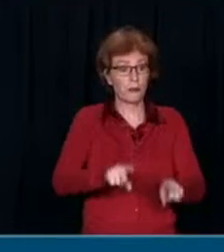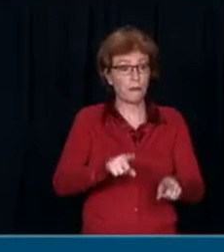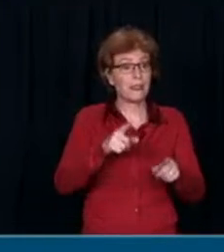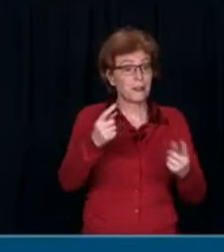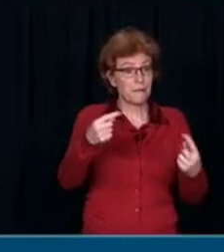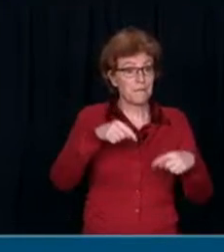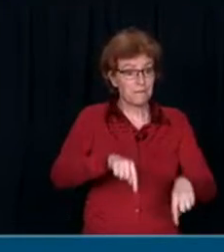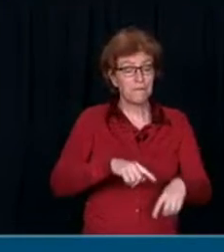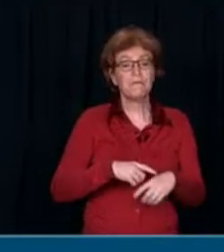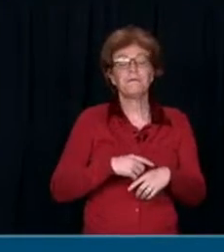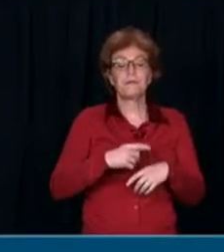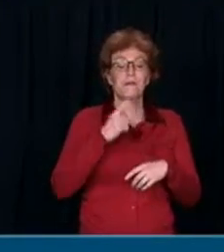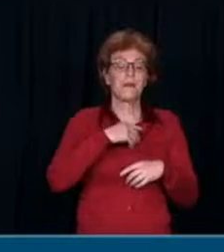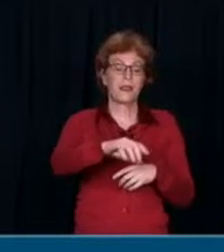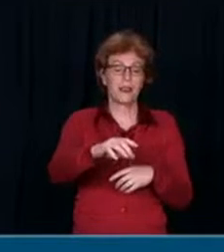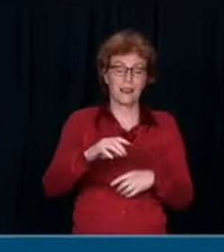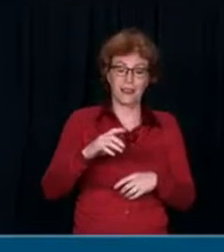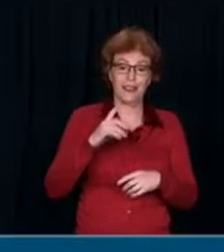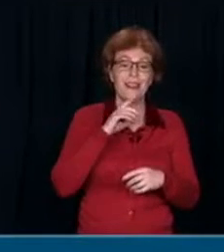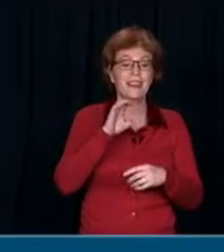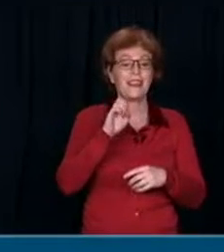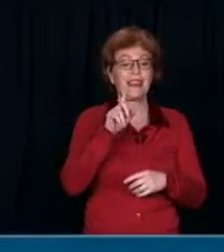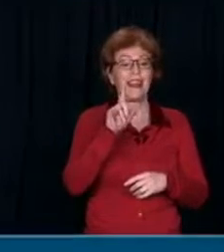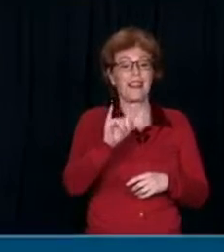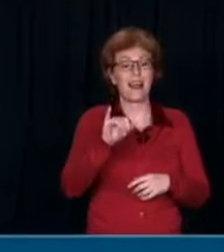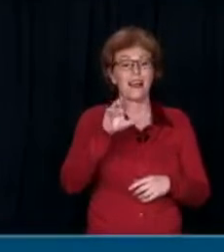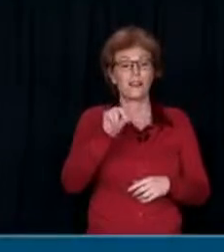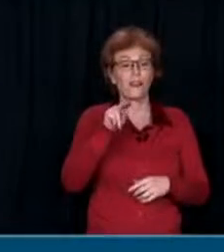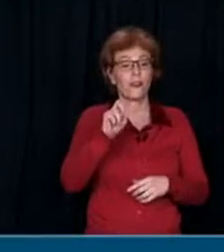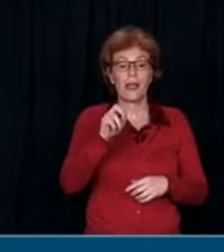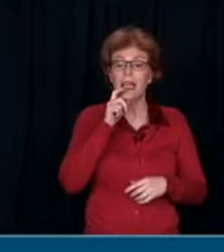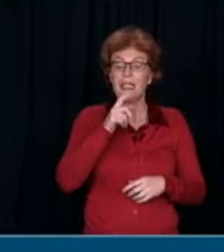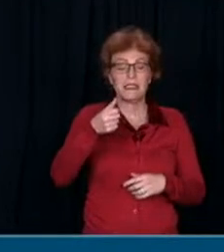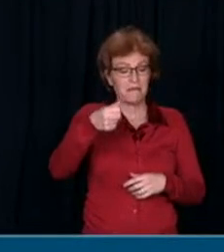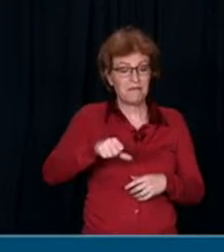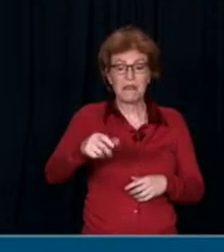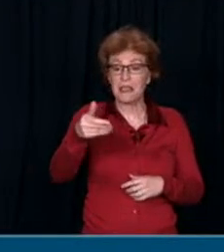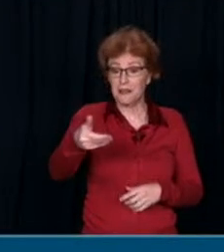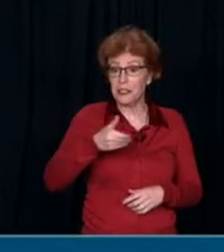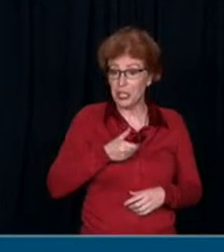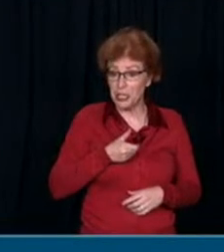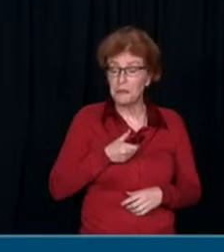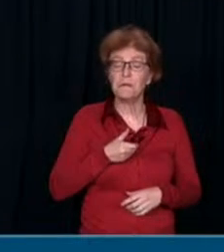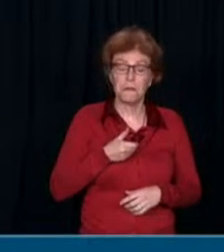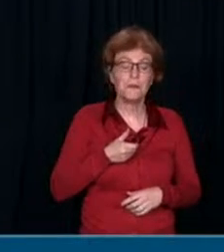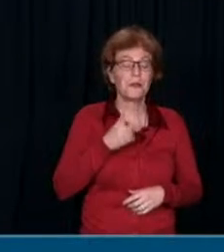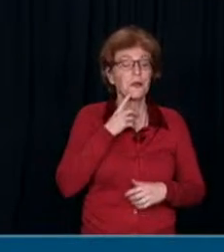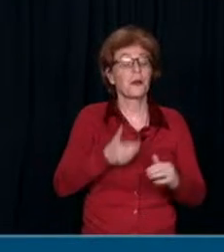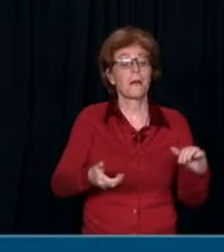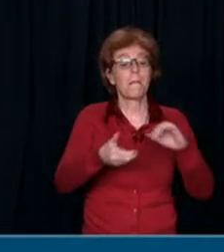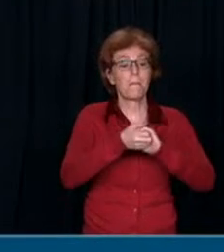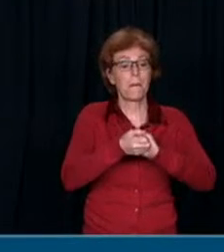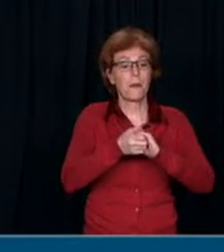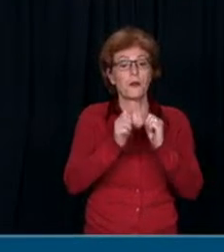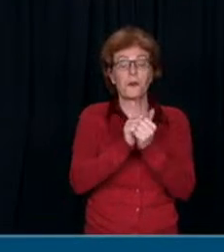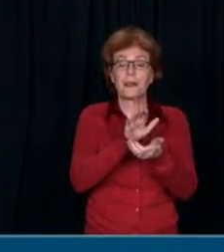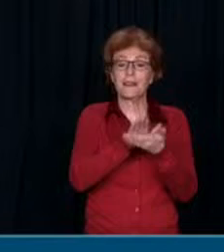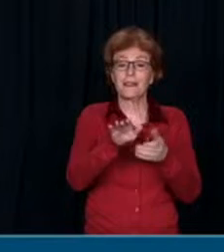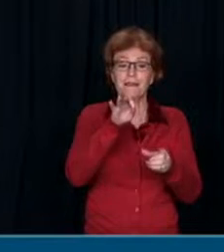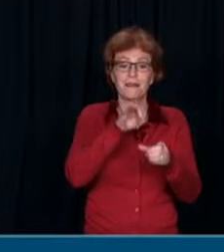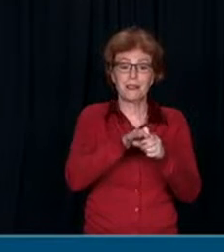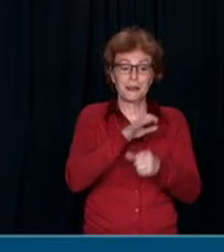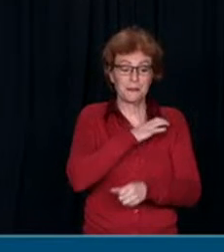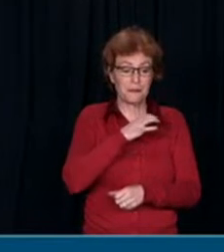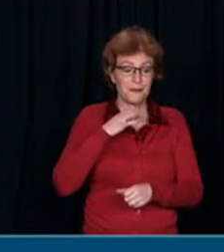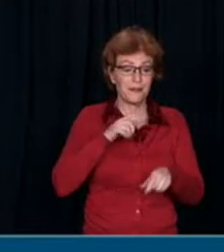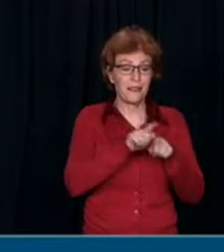participate. The incumbent, Representative Eli Crane, has declined our invitation. Thanks to a partnership with the Clean Elections